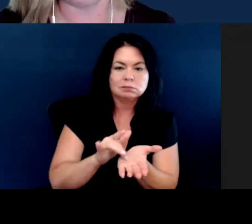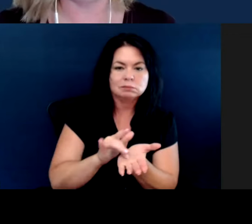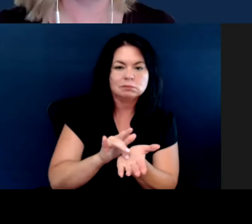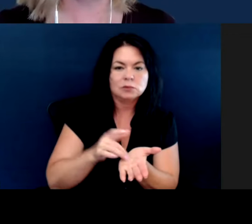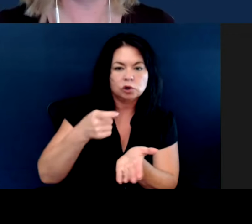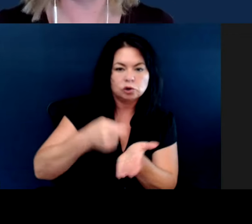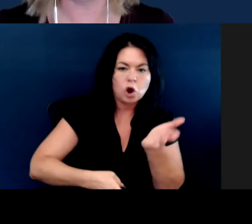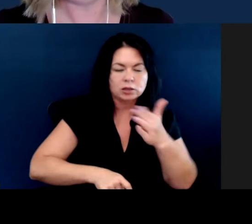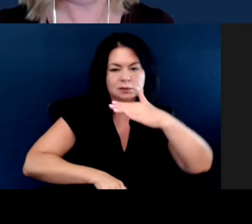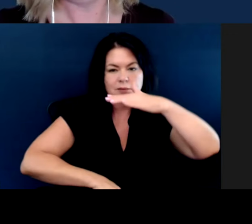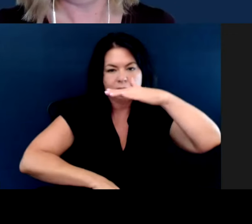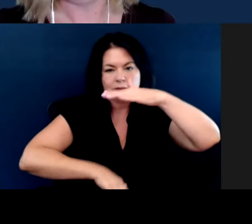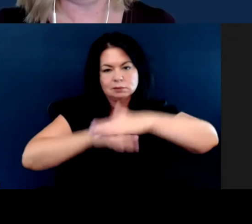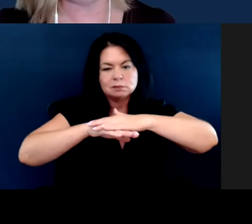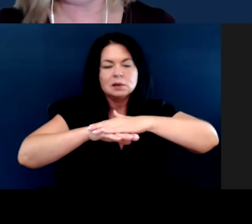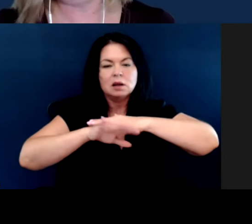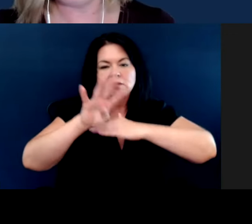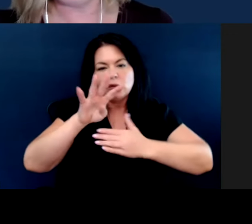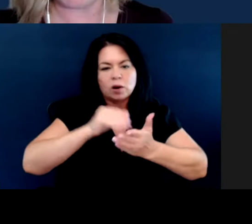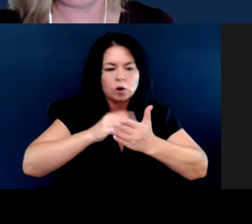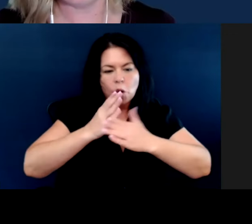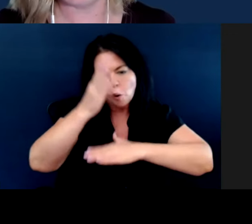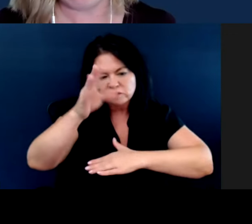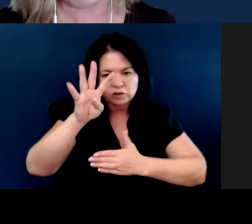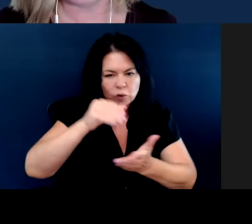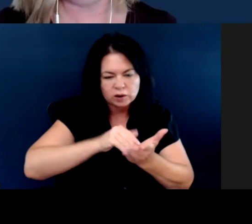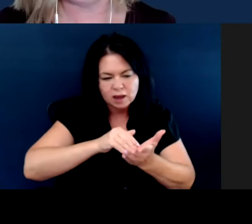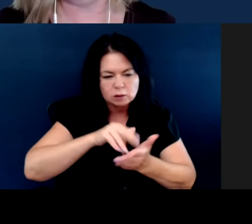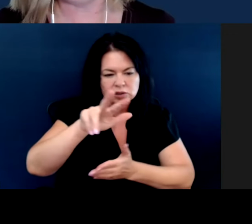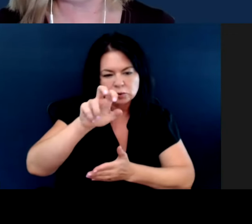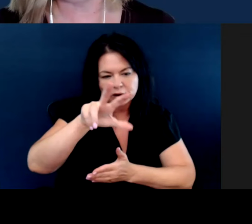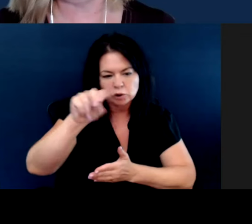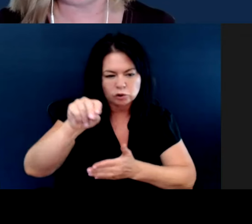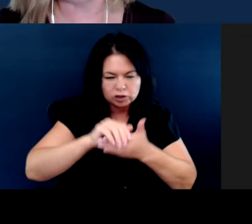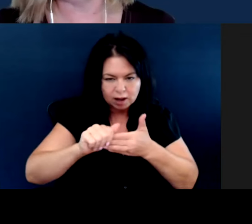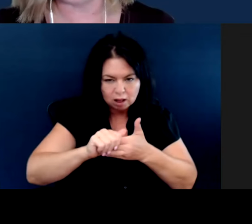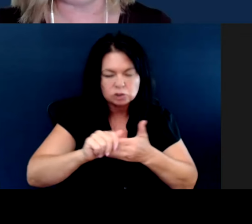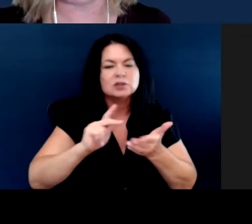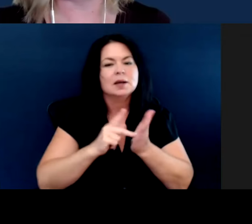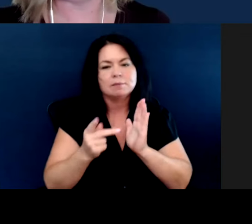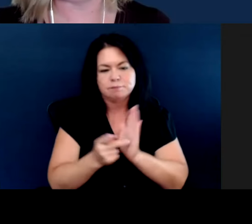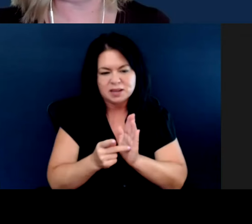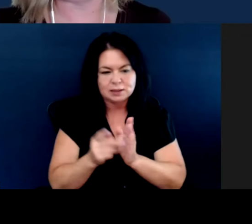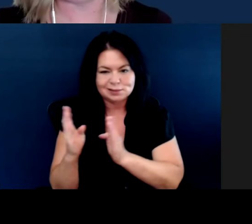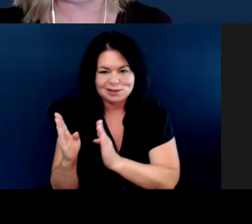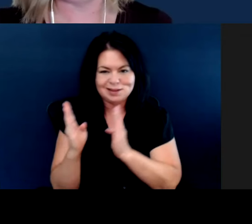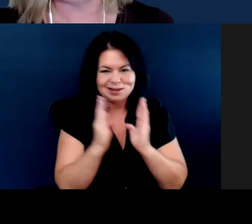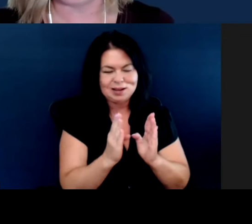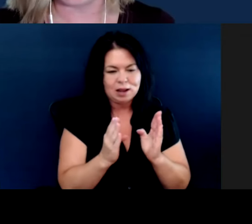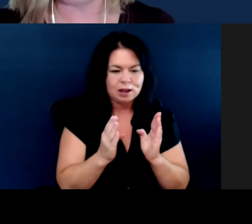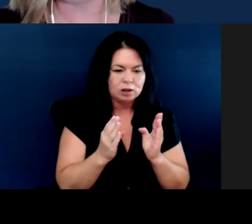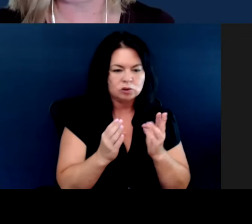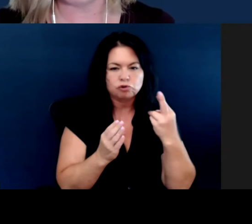$4,430, and that would include what you pay and what the plan pays, you then reach that gray box there,